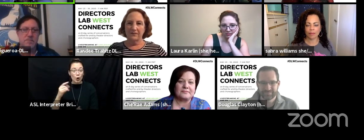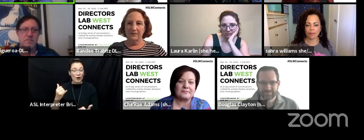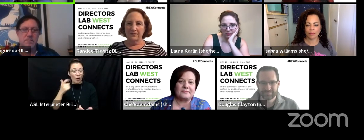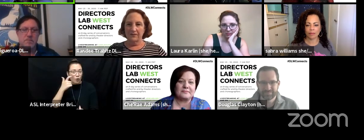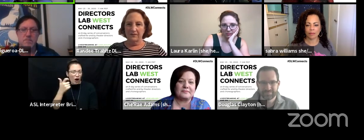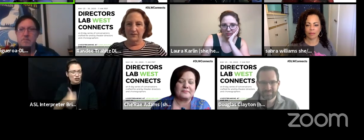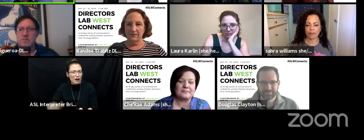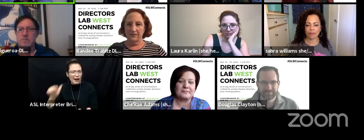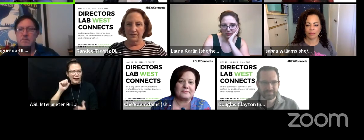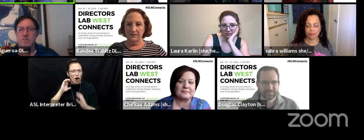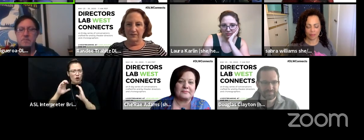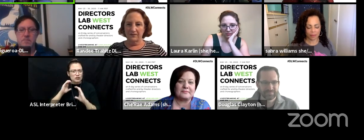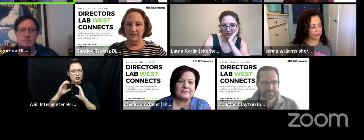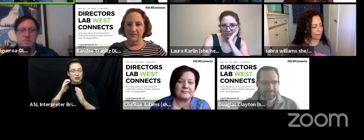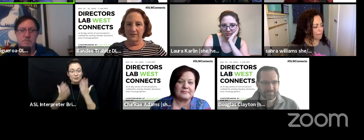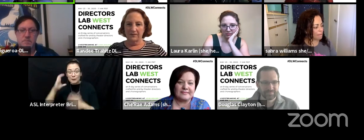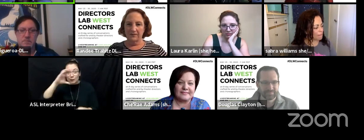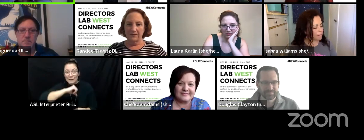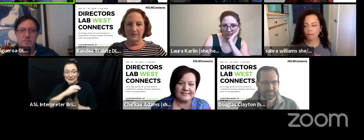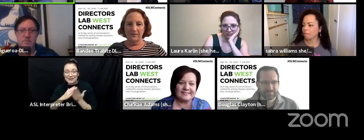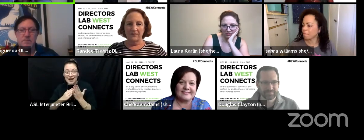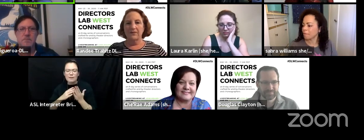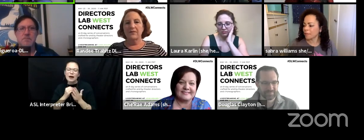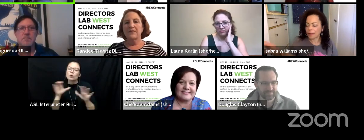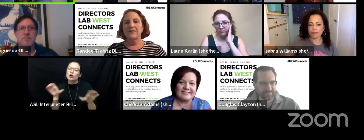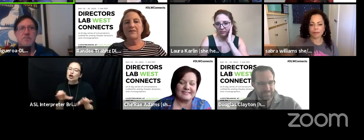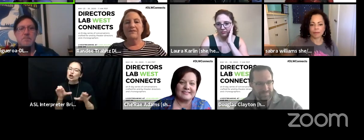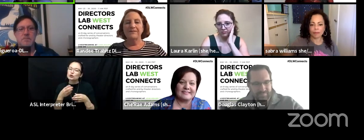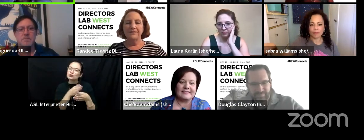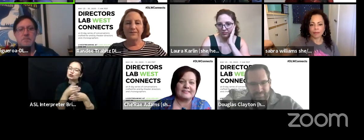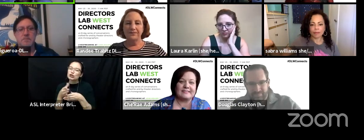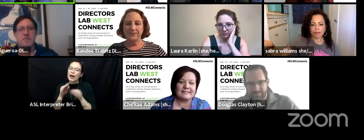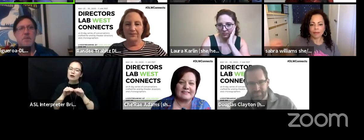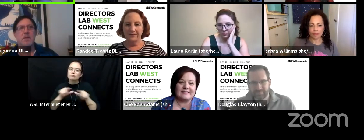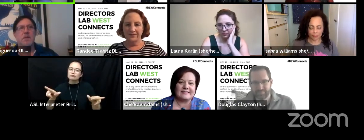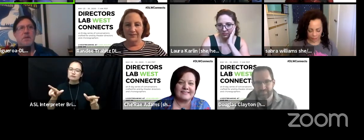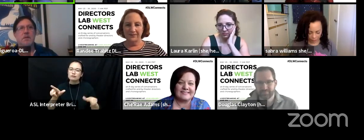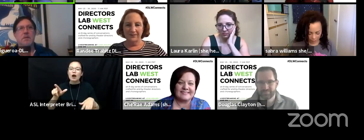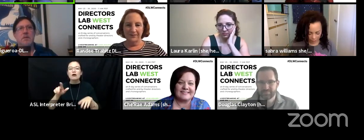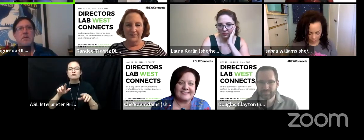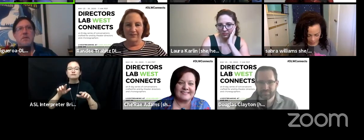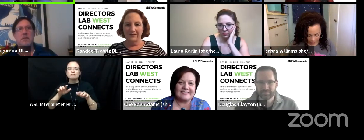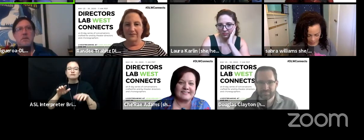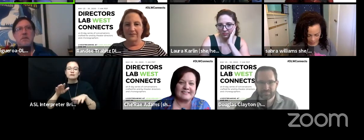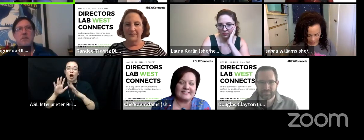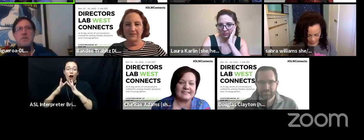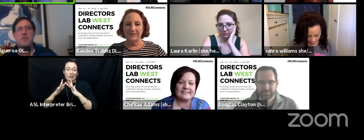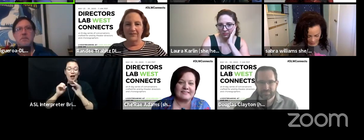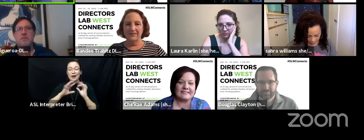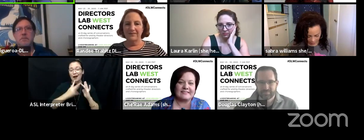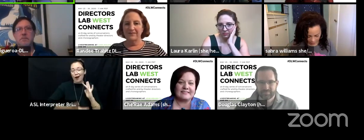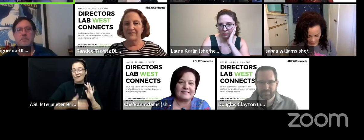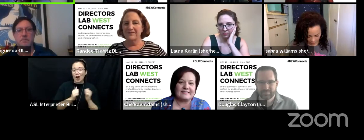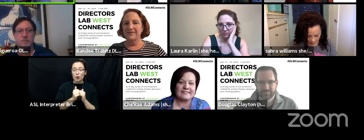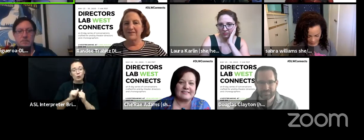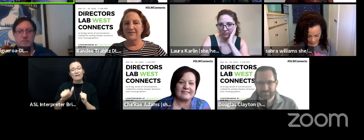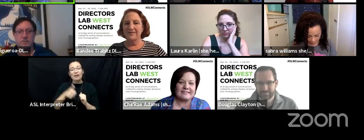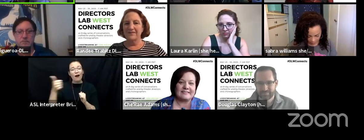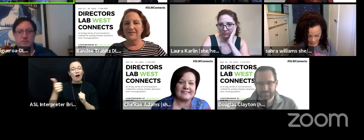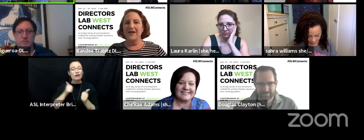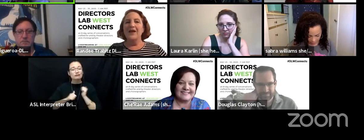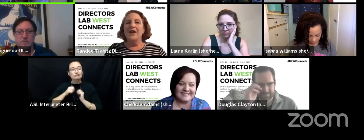of the conversations you might have missed. And we encourage you to share them online and off with your fellow theatre and dance